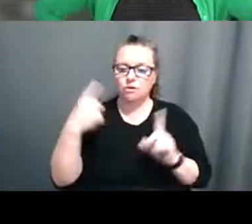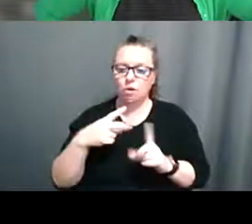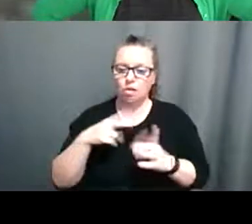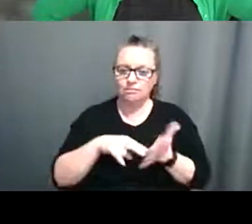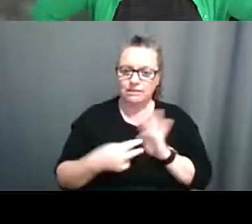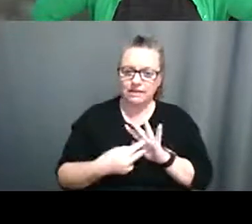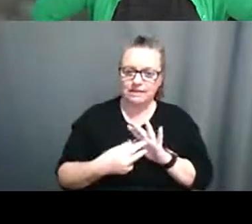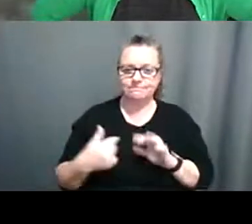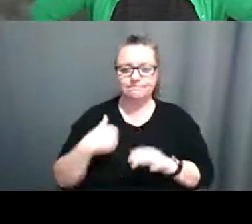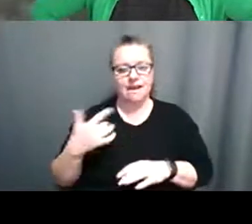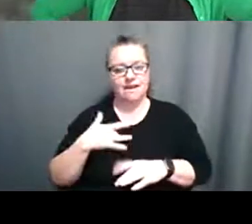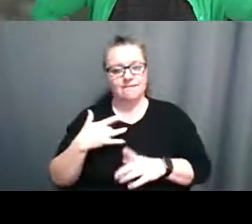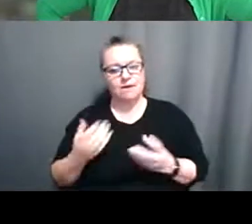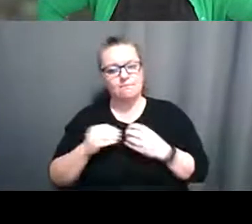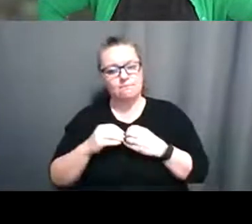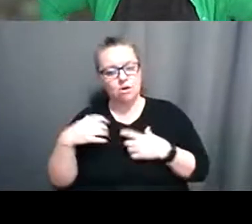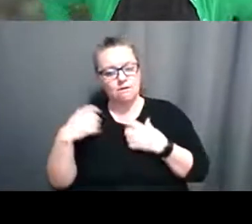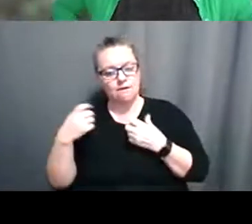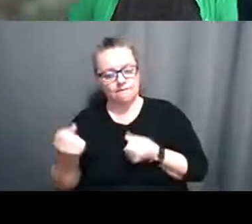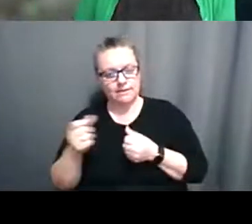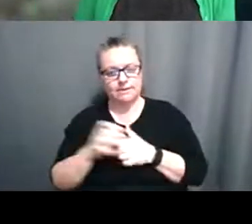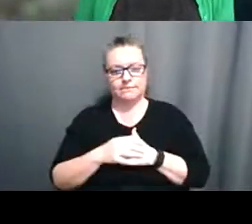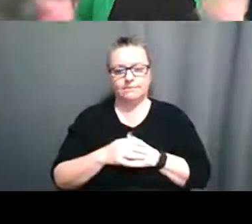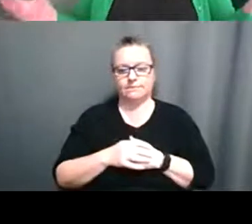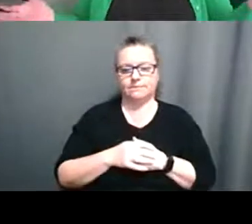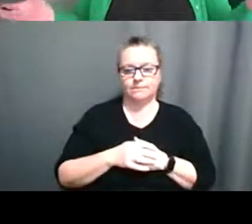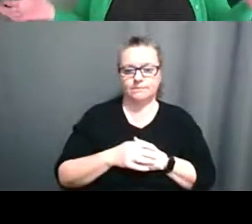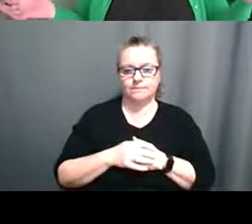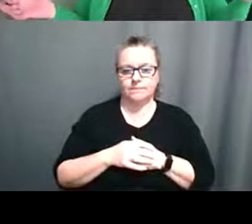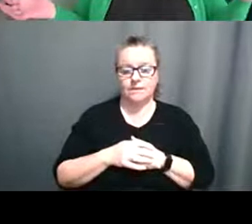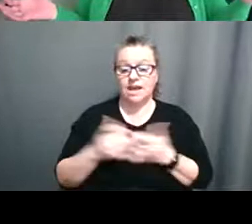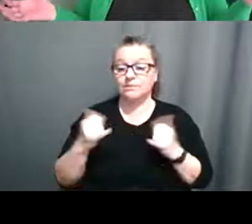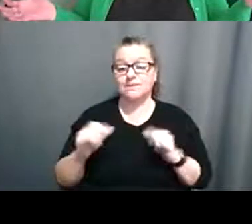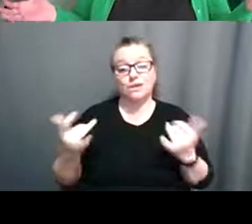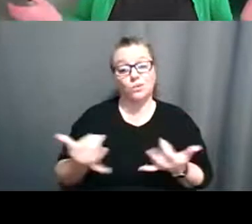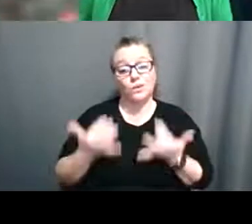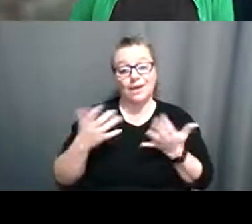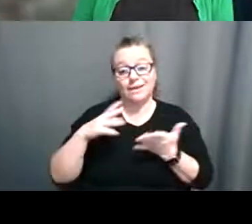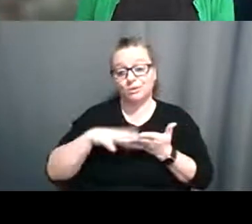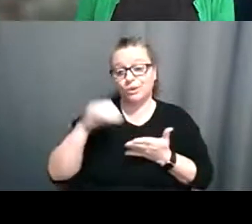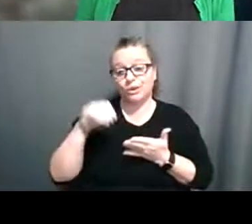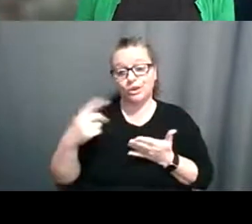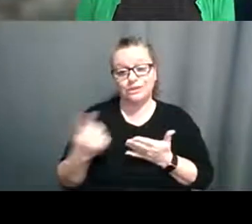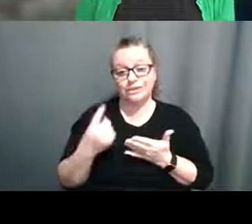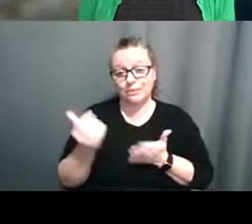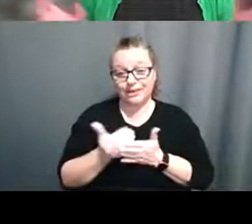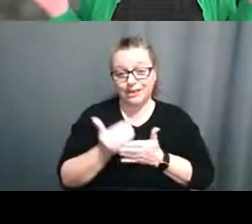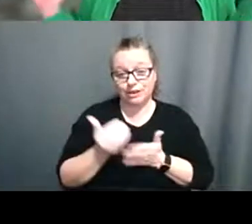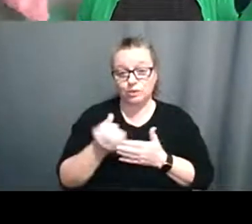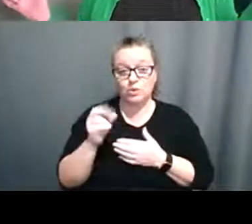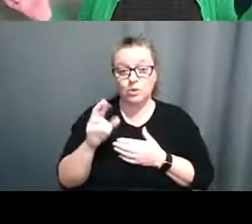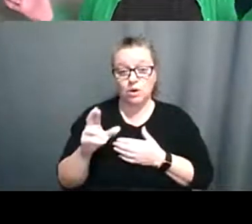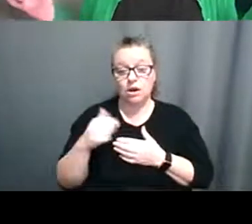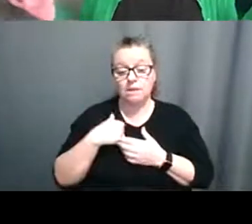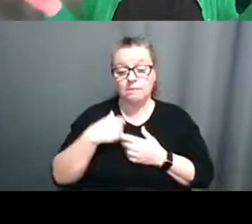a bit more confident with this measurement stuff. I'm still waiting to learn something new. Or